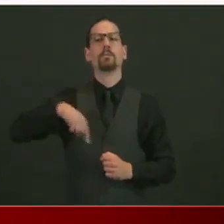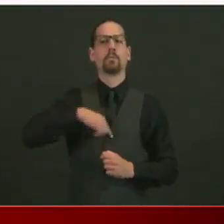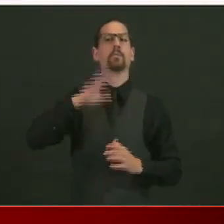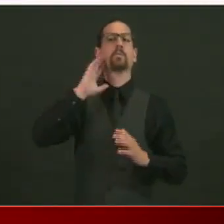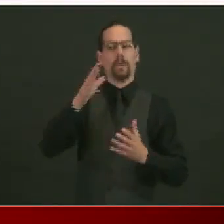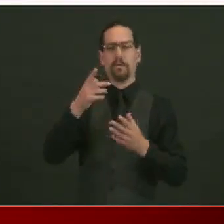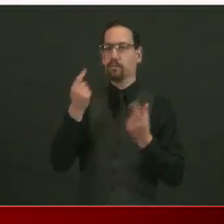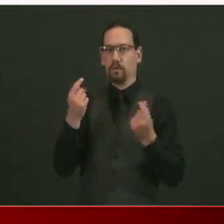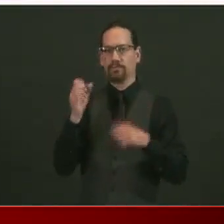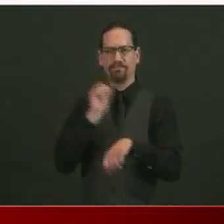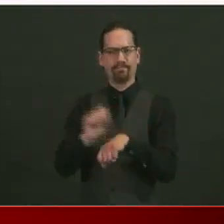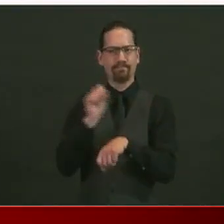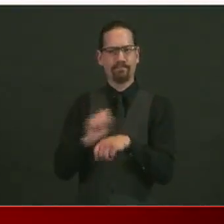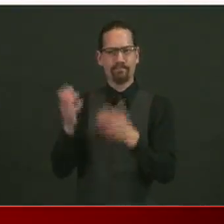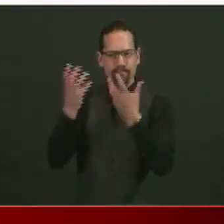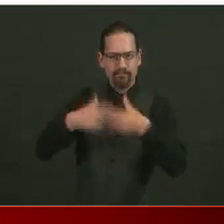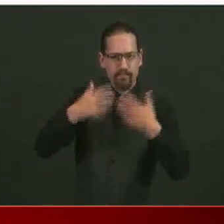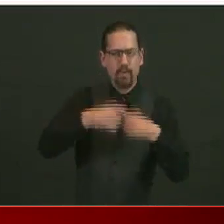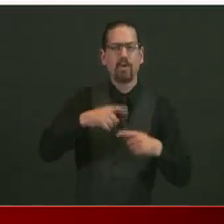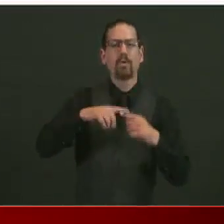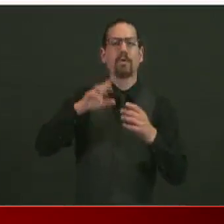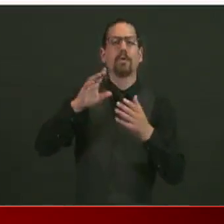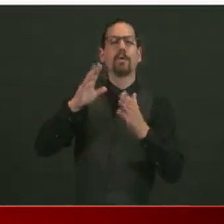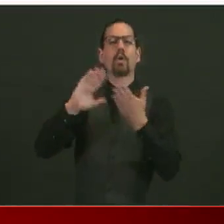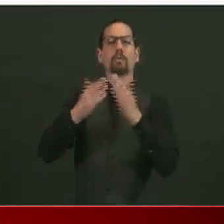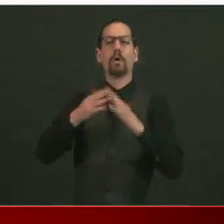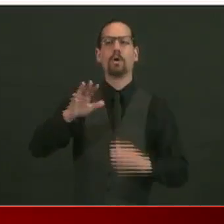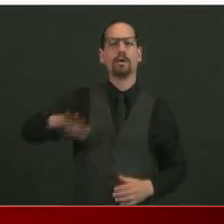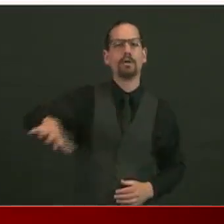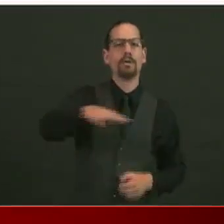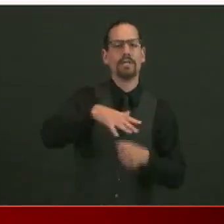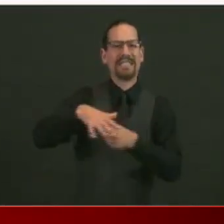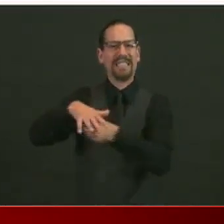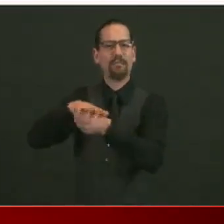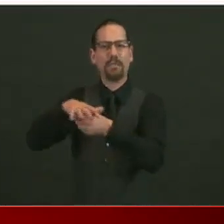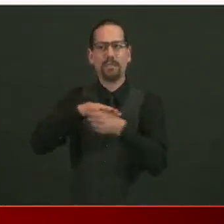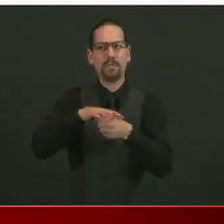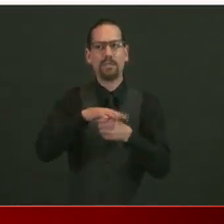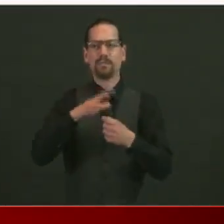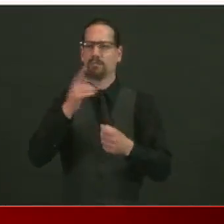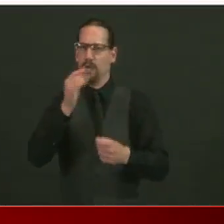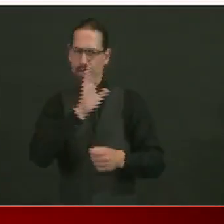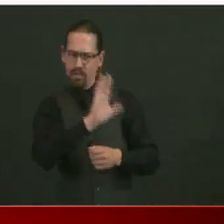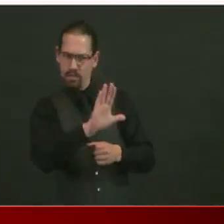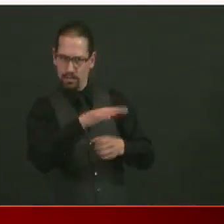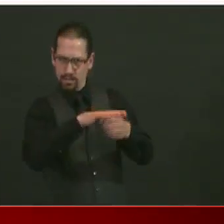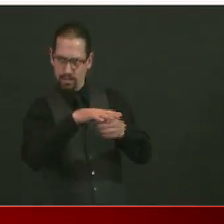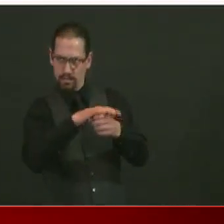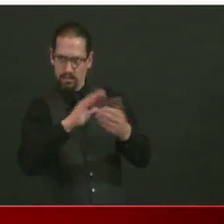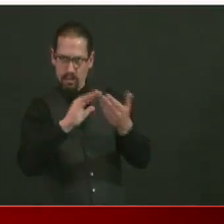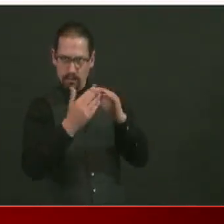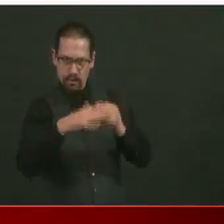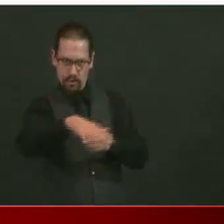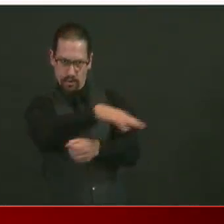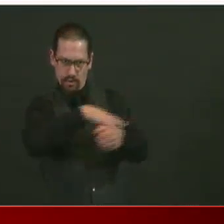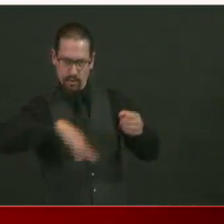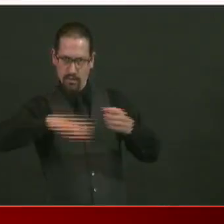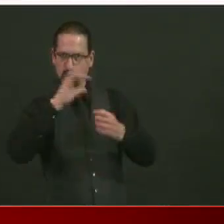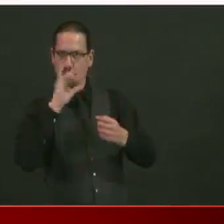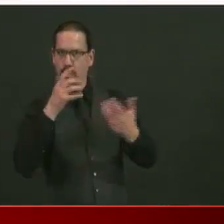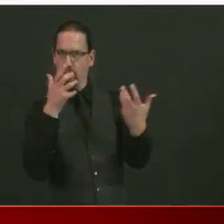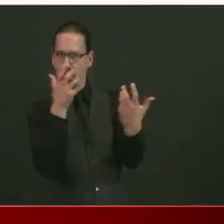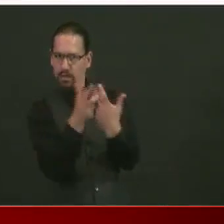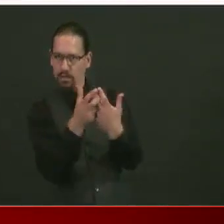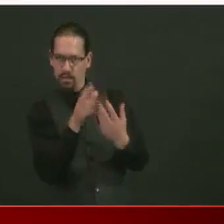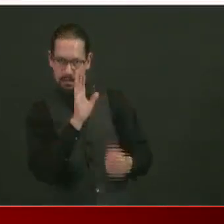at large. Districts have been asked to work with their local communities to help put plans together. Nosotros hemos estado trabajando